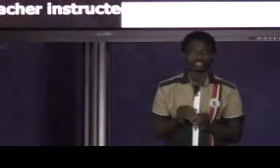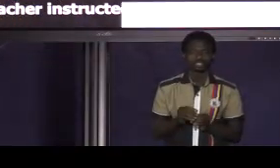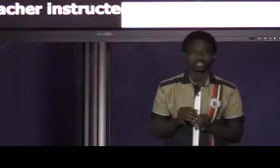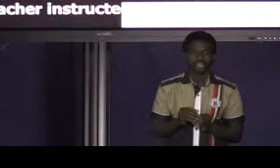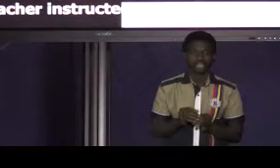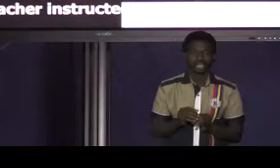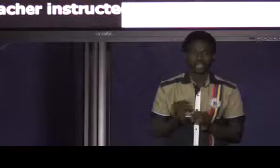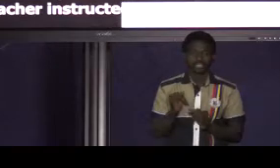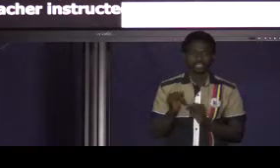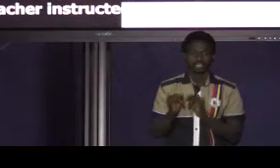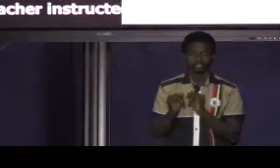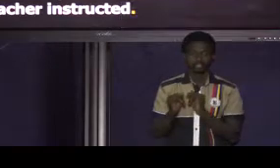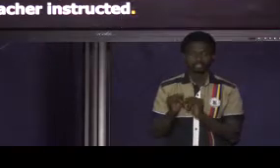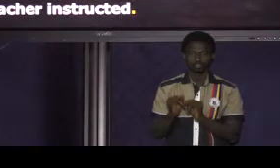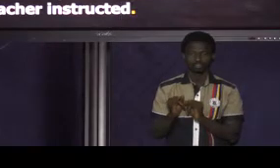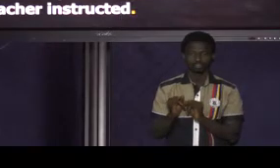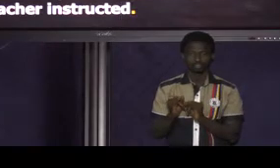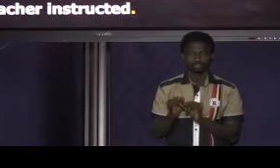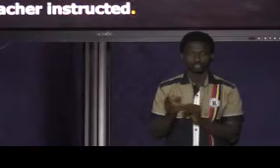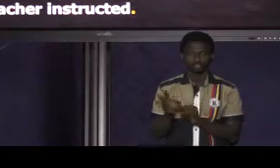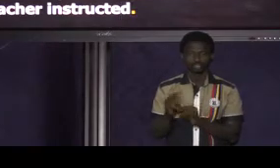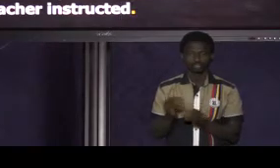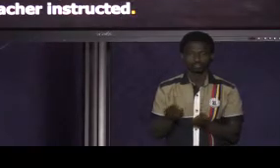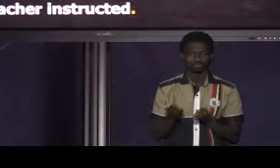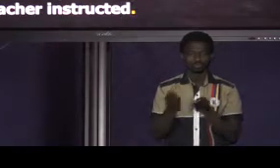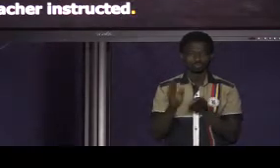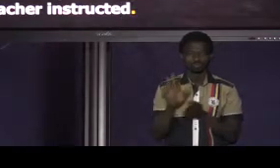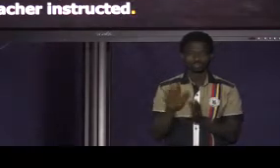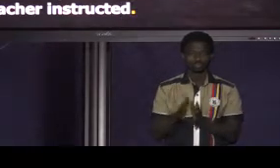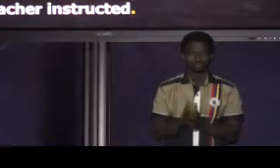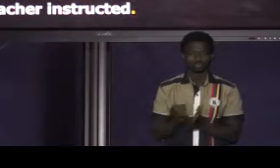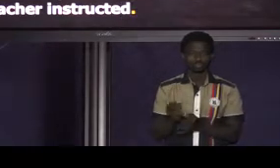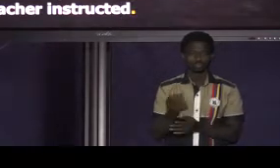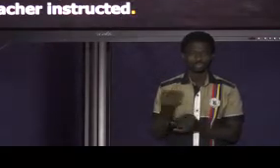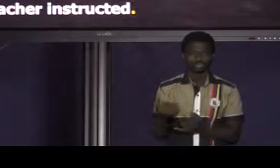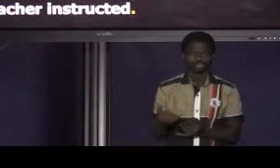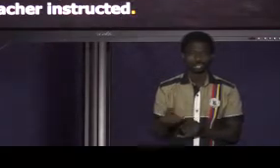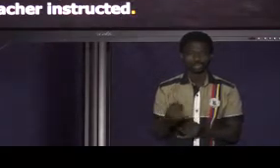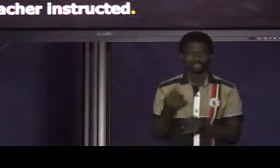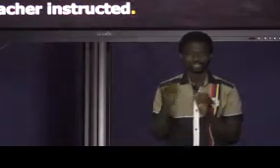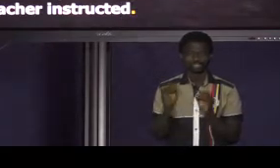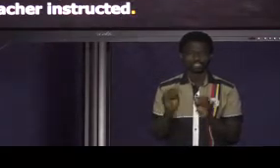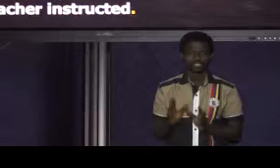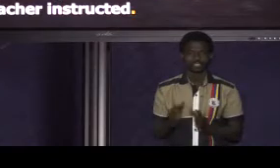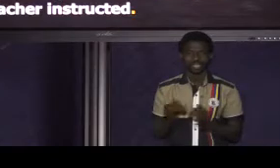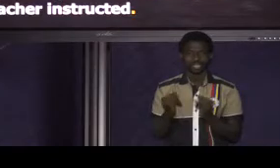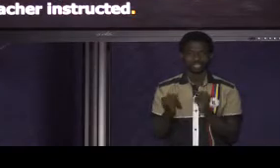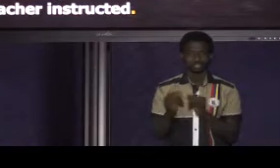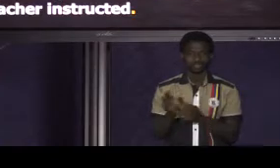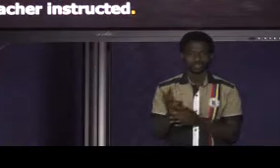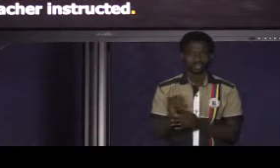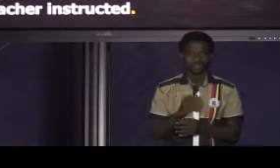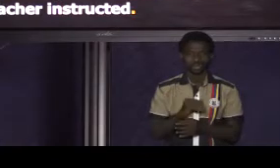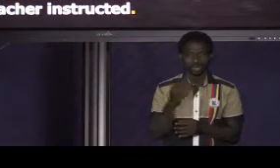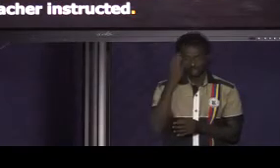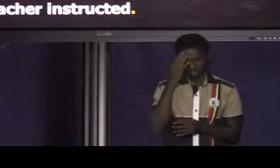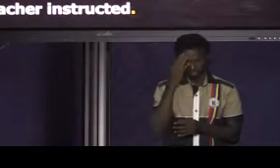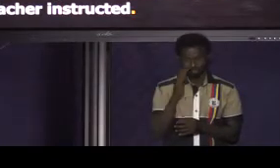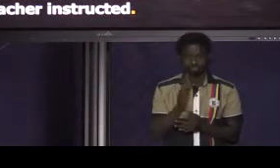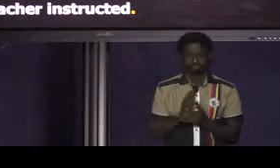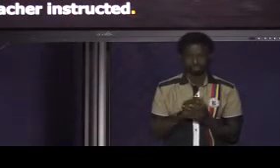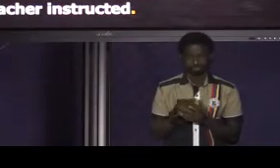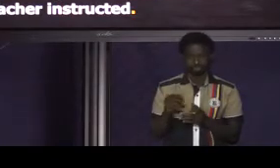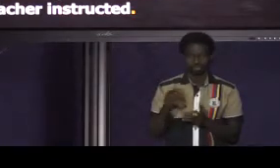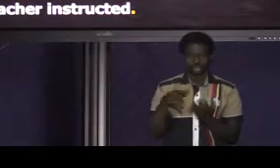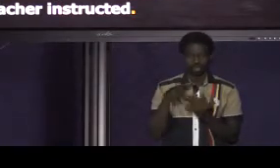instructed. Submit your books now. The teacher instructed. I know smart kids among you